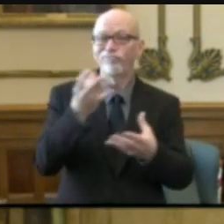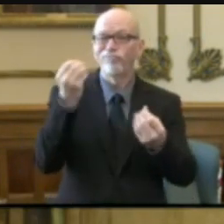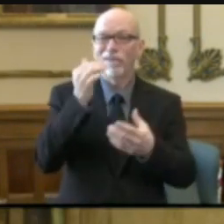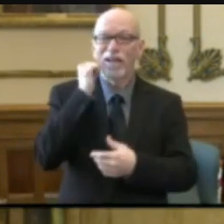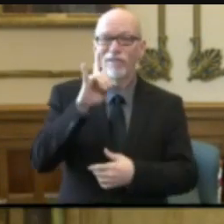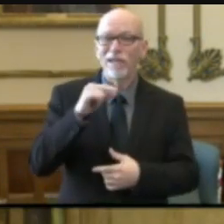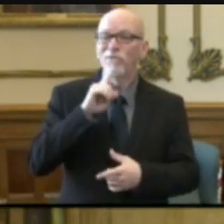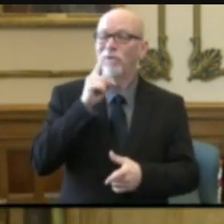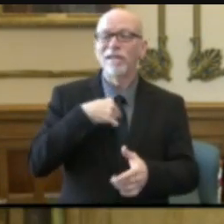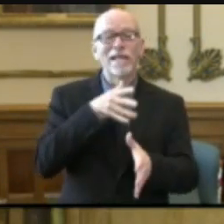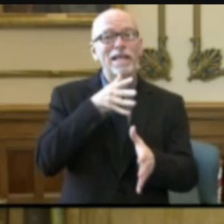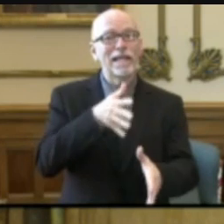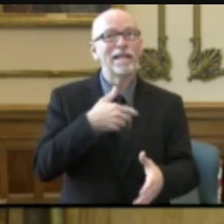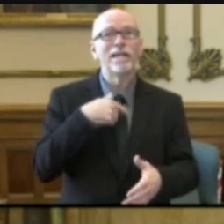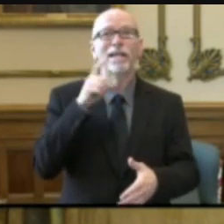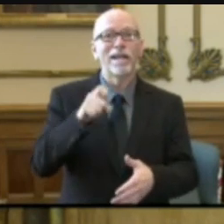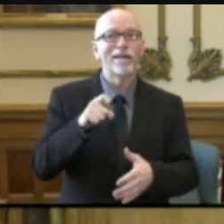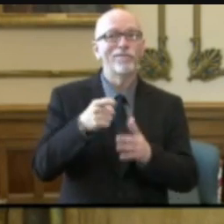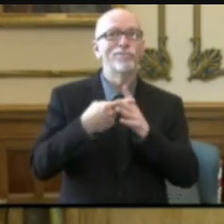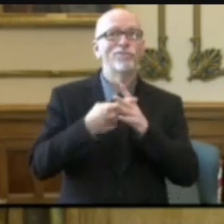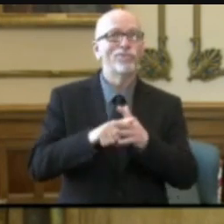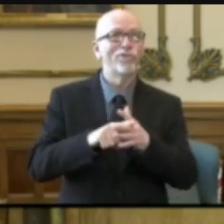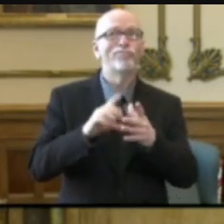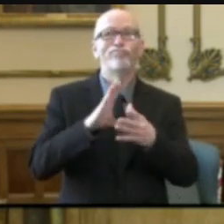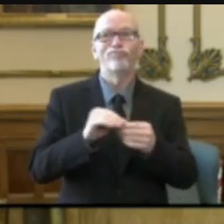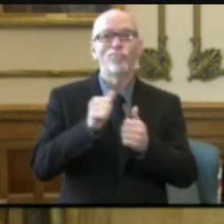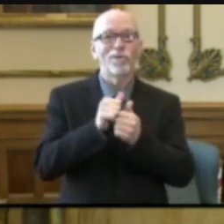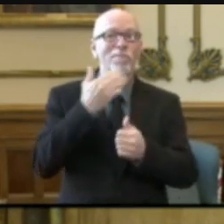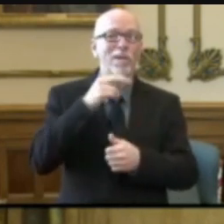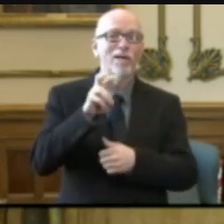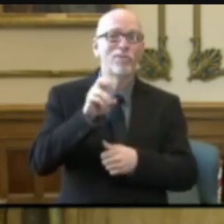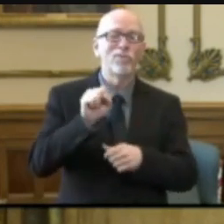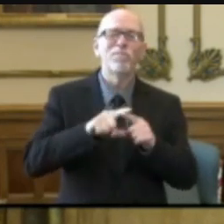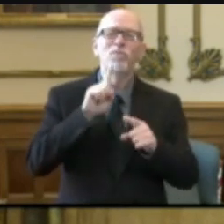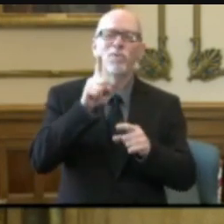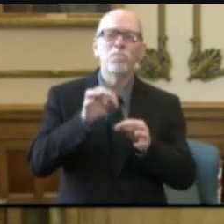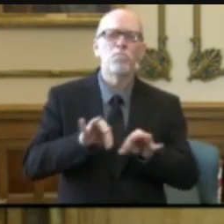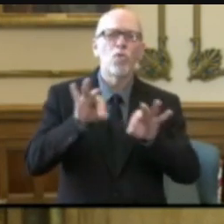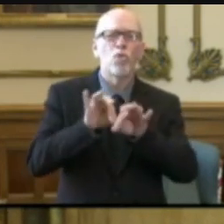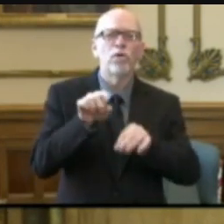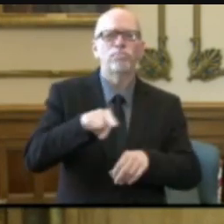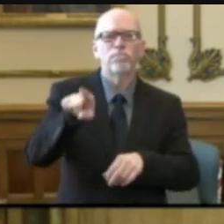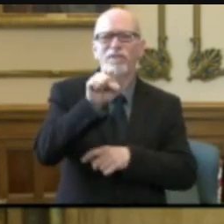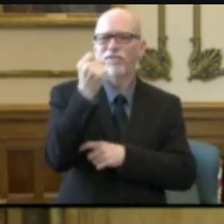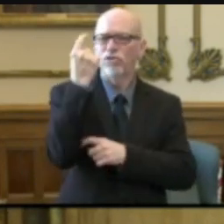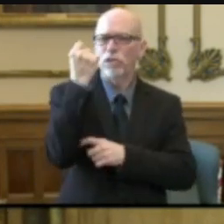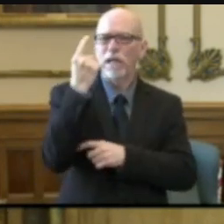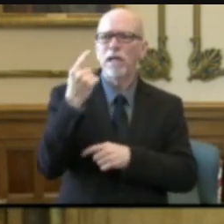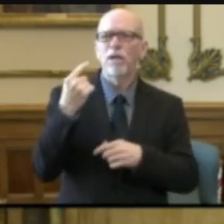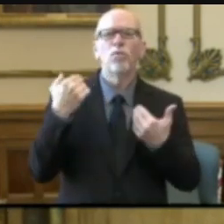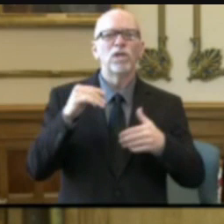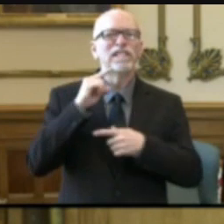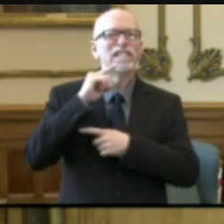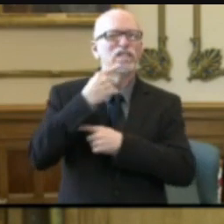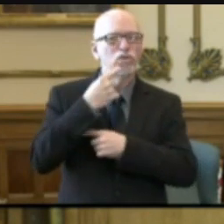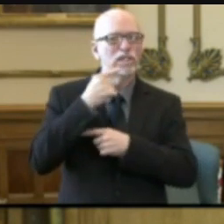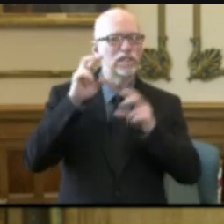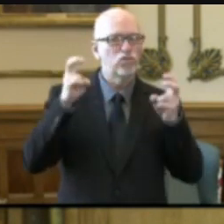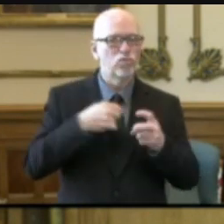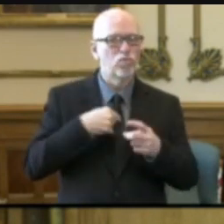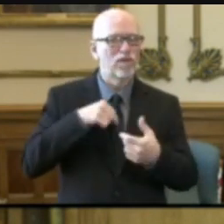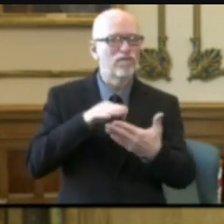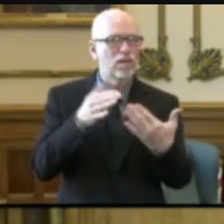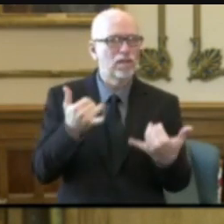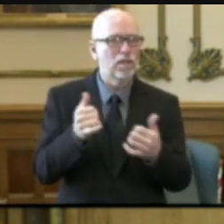and I hate starting my part of this broadcast every day with it, but it's imperative that Hoosiers understand the gravity which we're facing right now